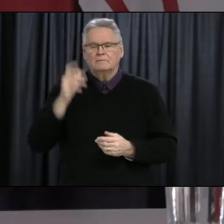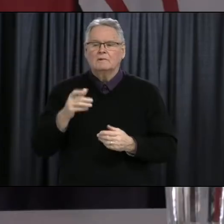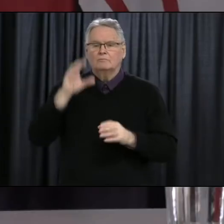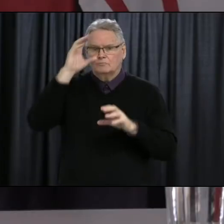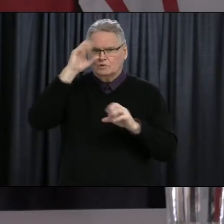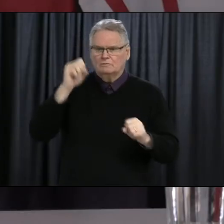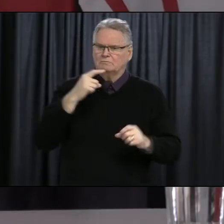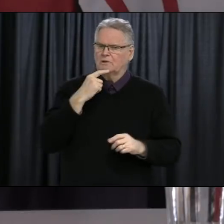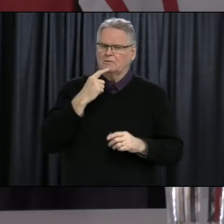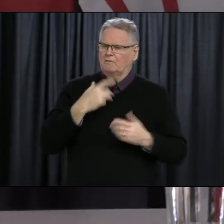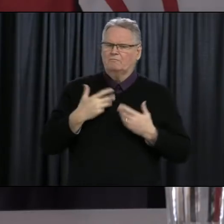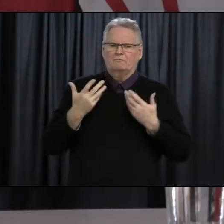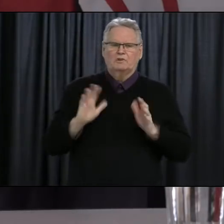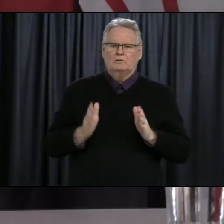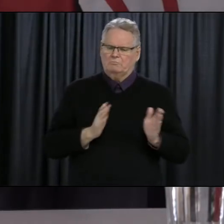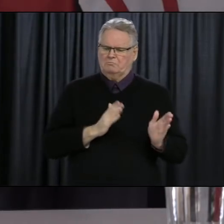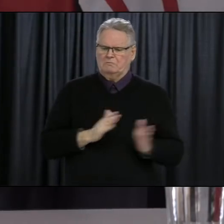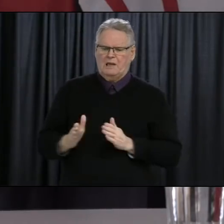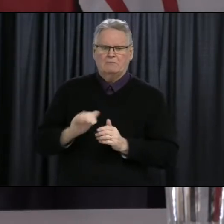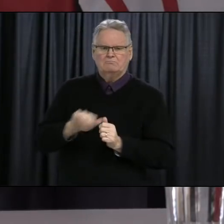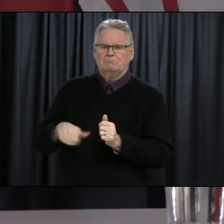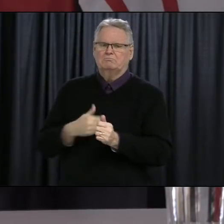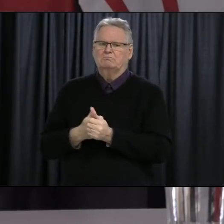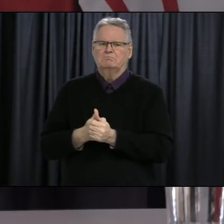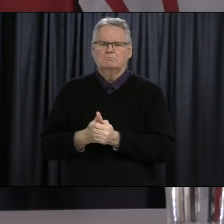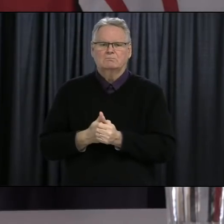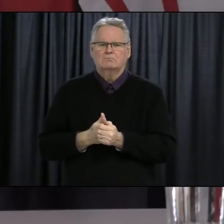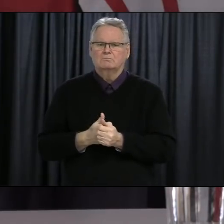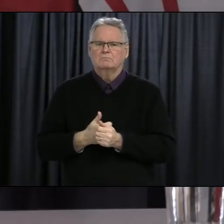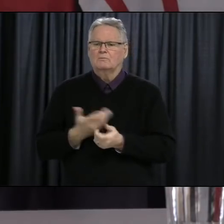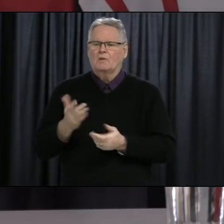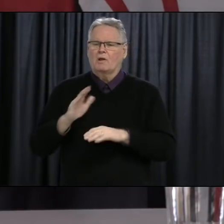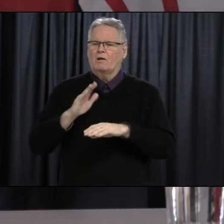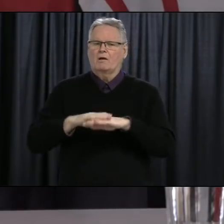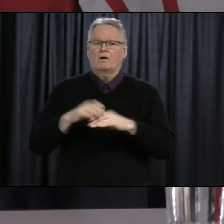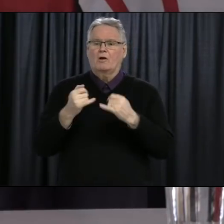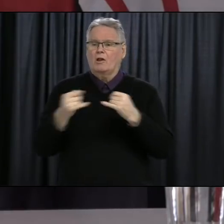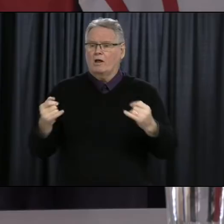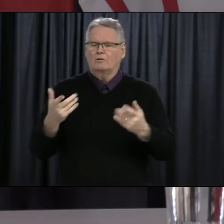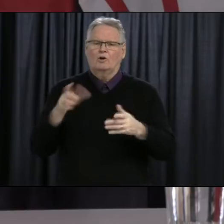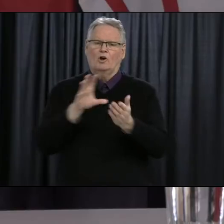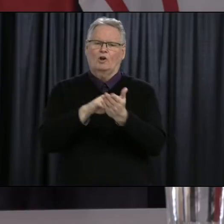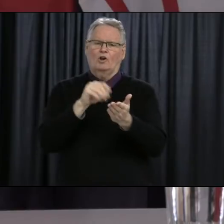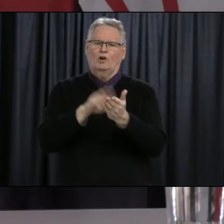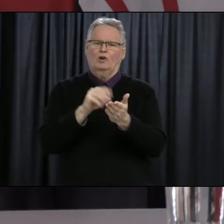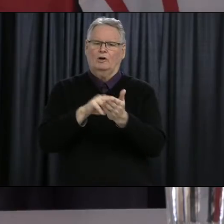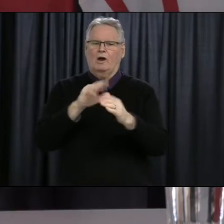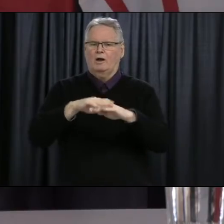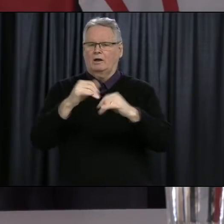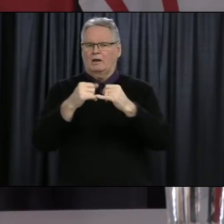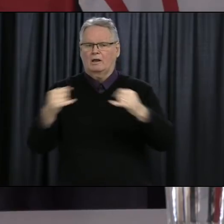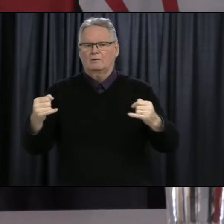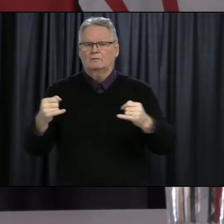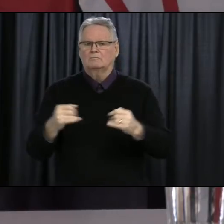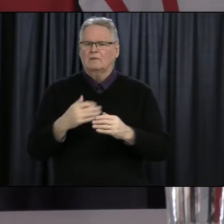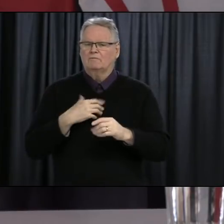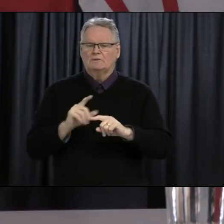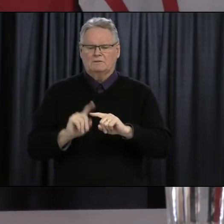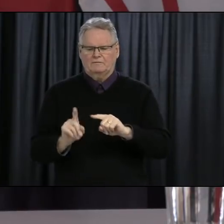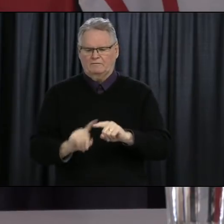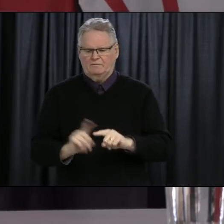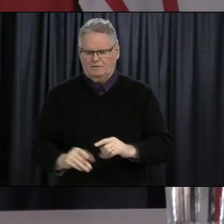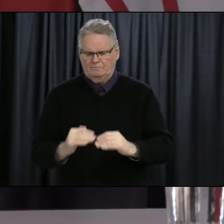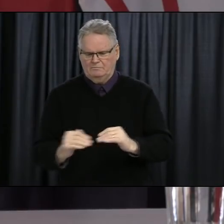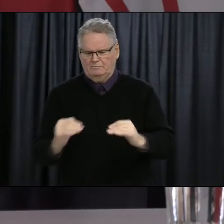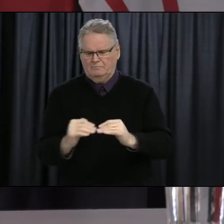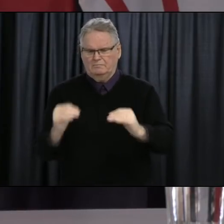grades was incorporated into the back-to-school plan. And so if you remember, I know it seems like an eternity